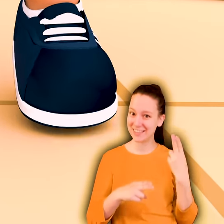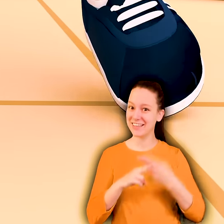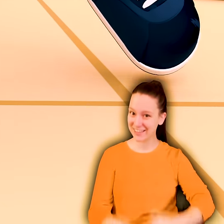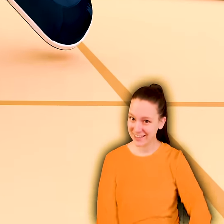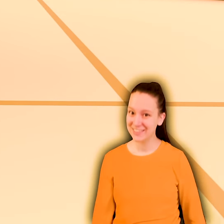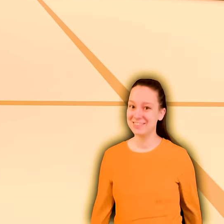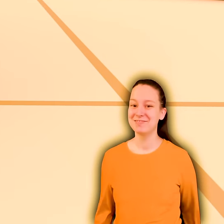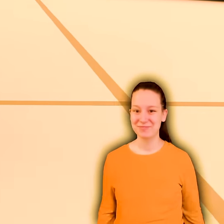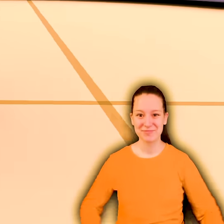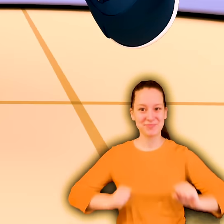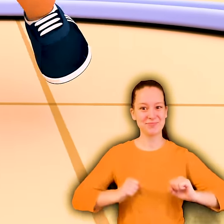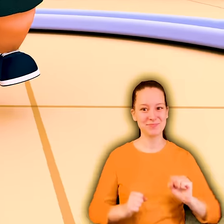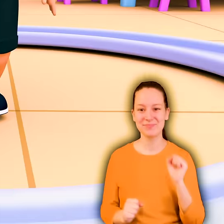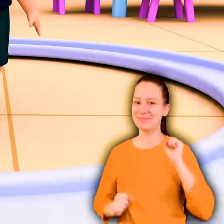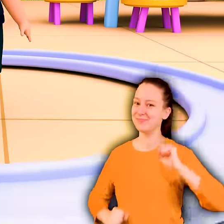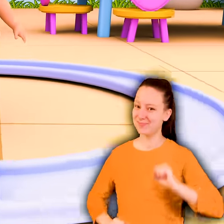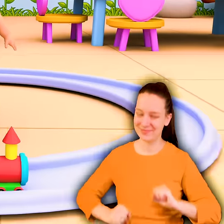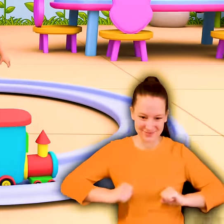was his name-o